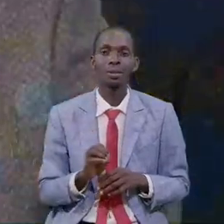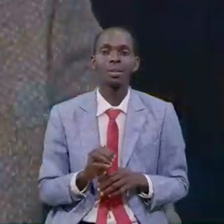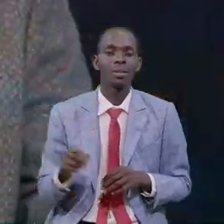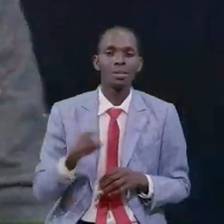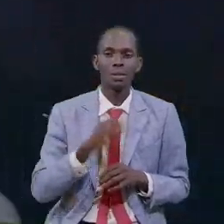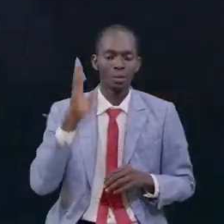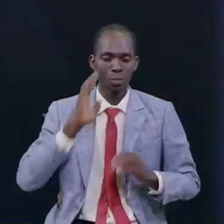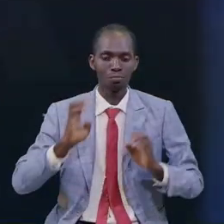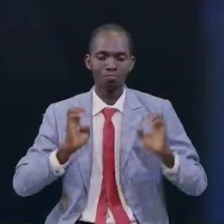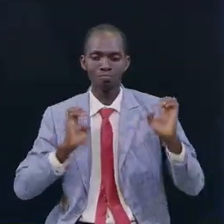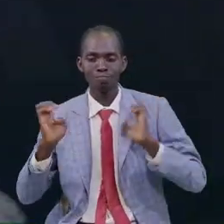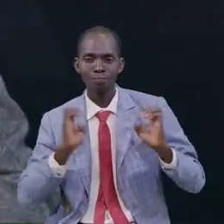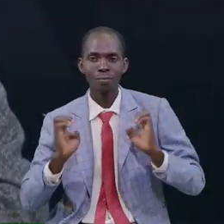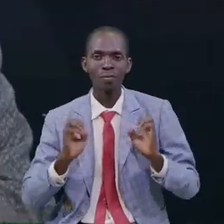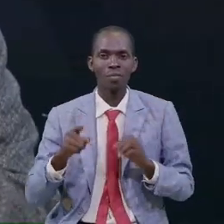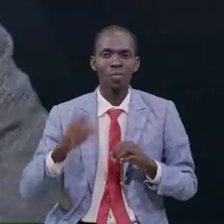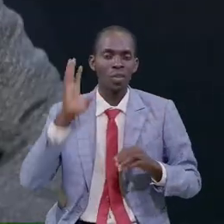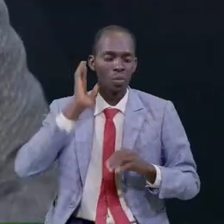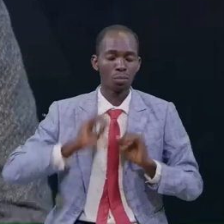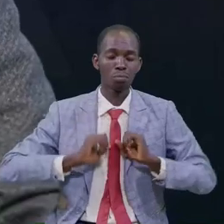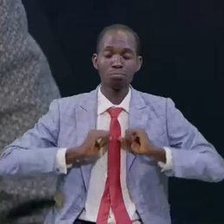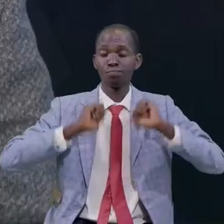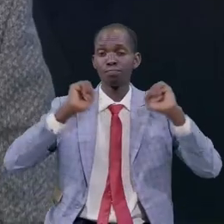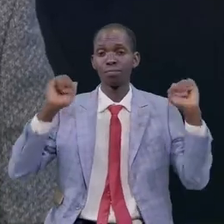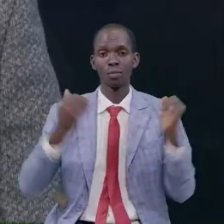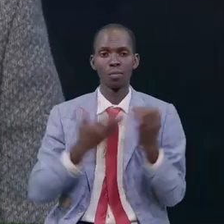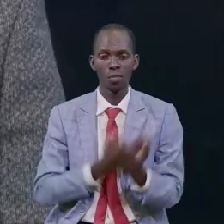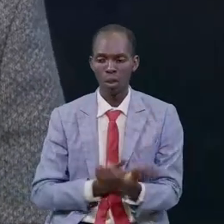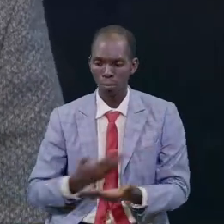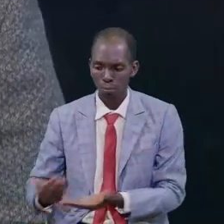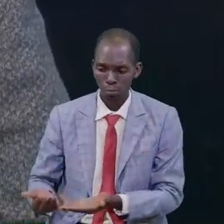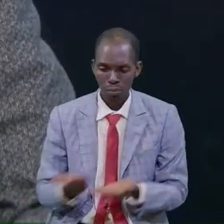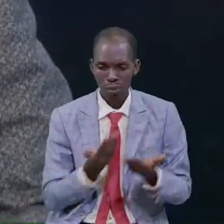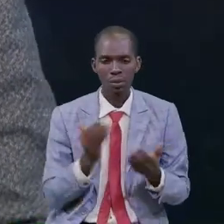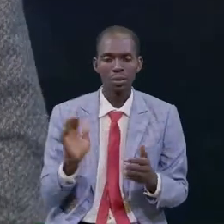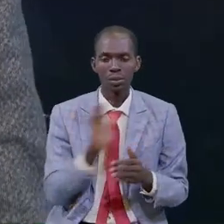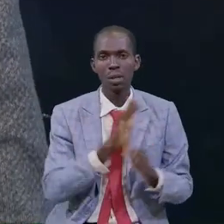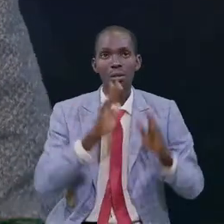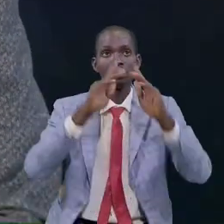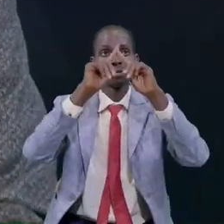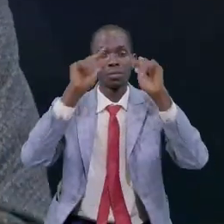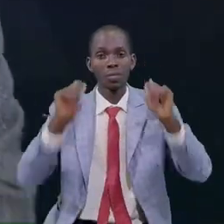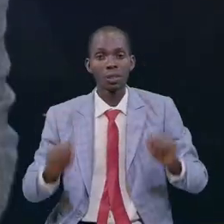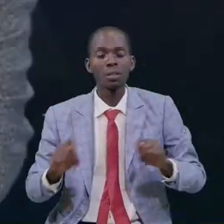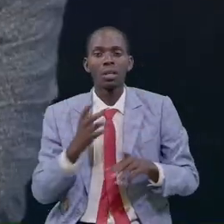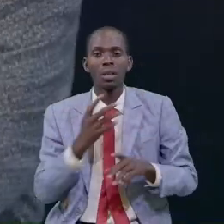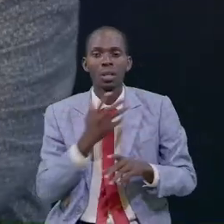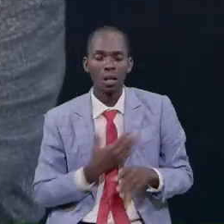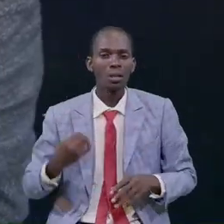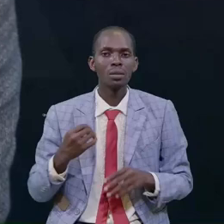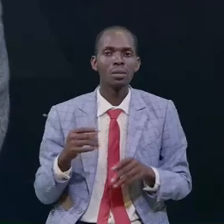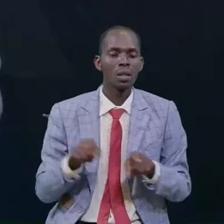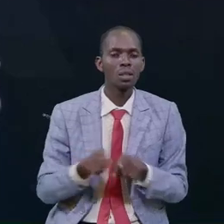attach, they carry everything. And as they were making use of the members of their body,